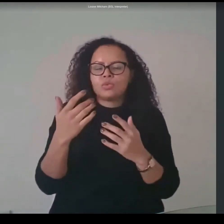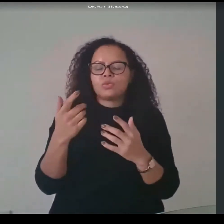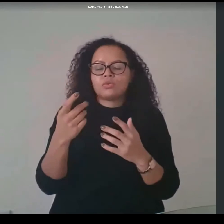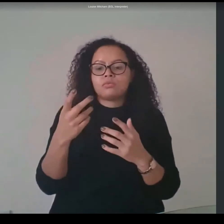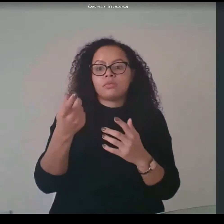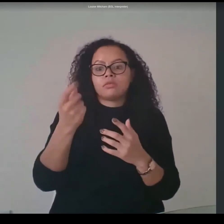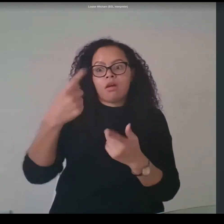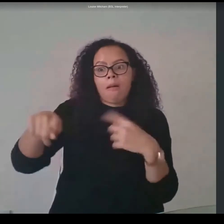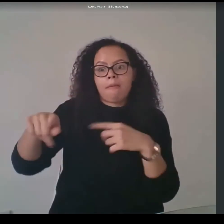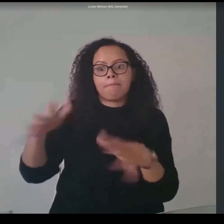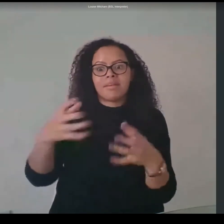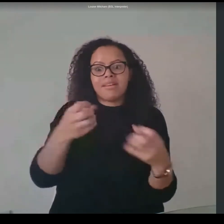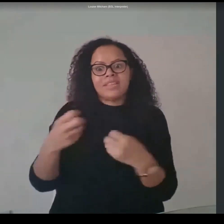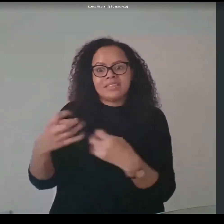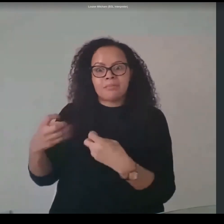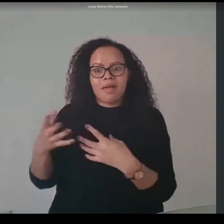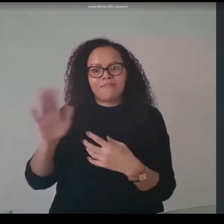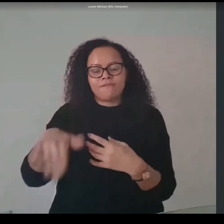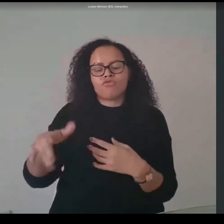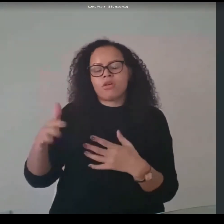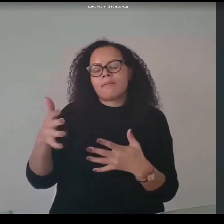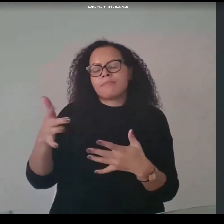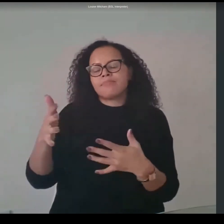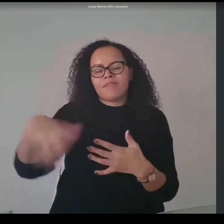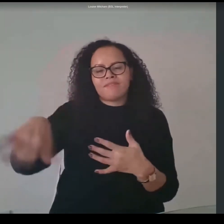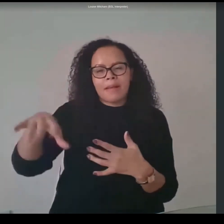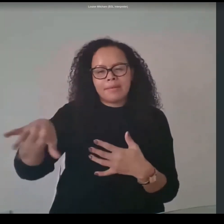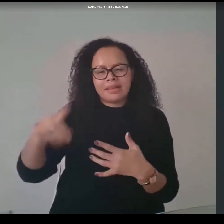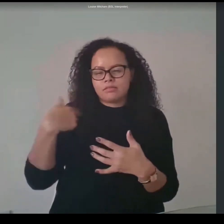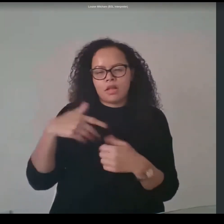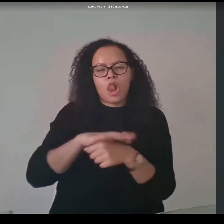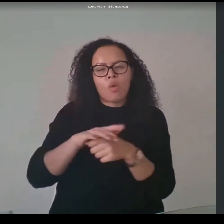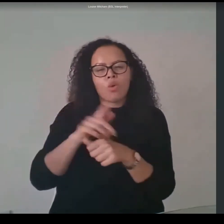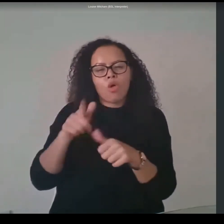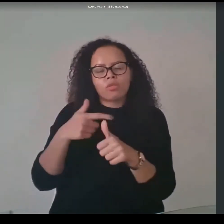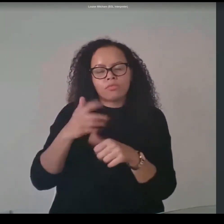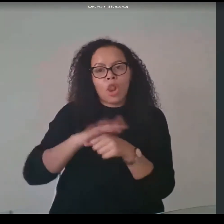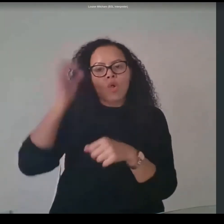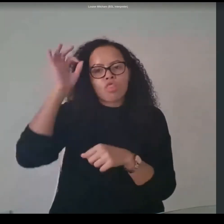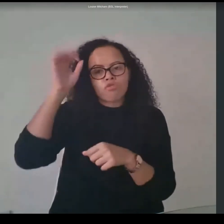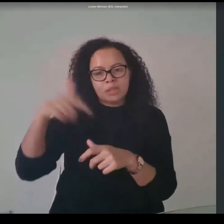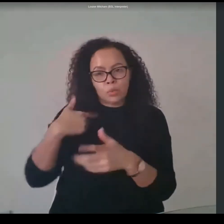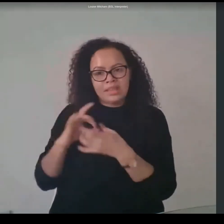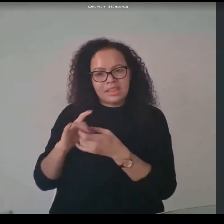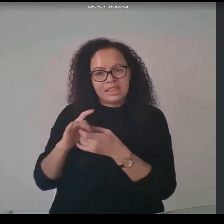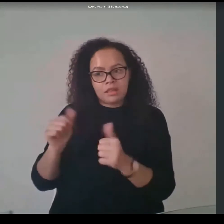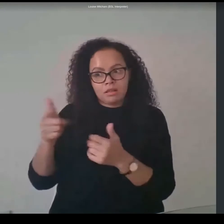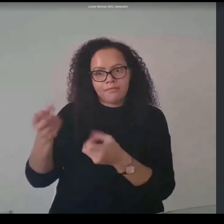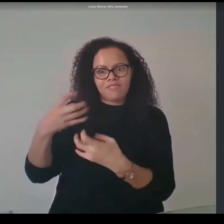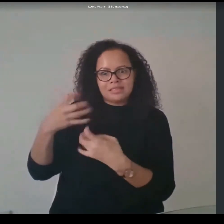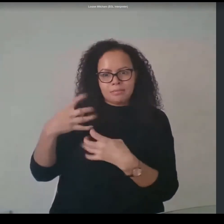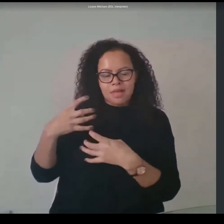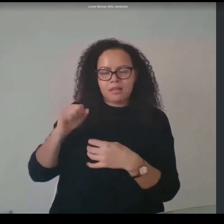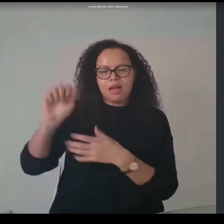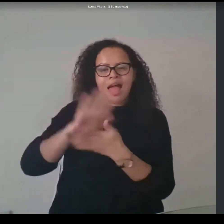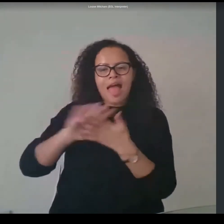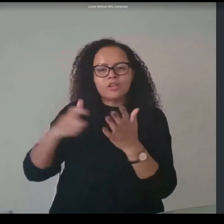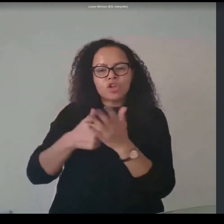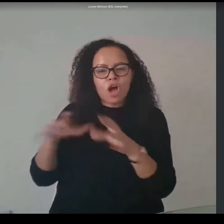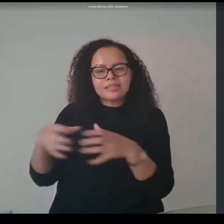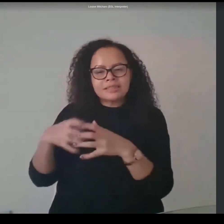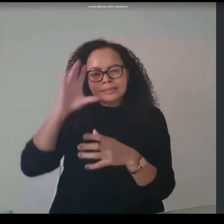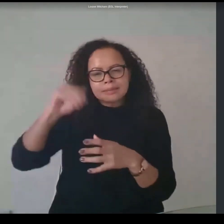of feedback from some of the one of the local authorities that we work with, their HR team mentioned to us